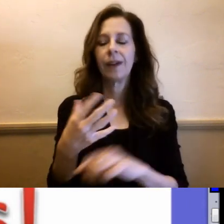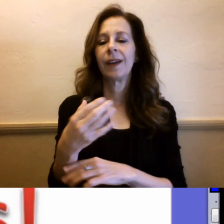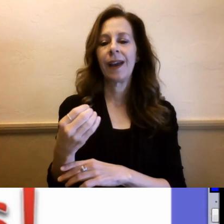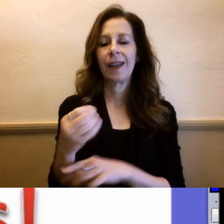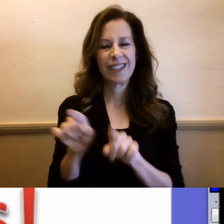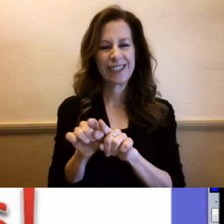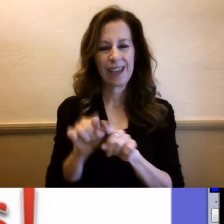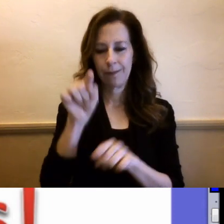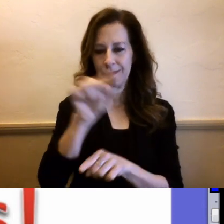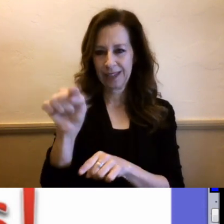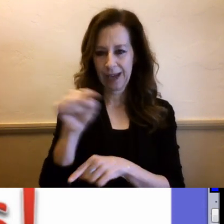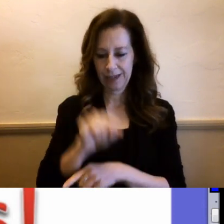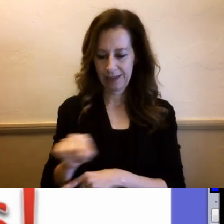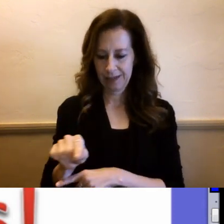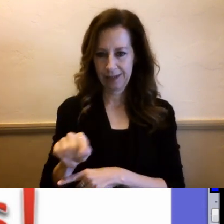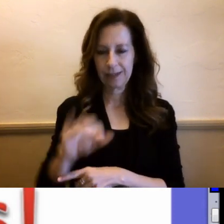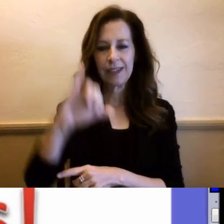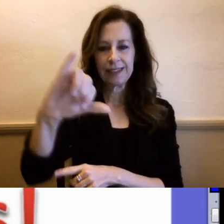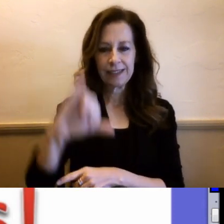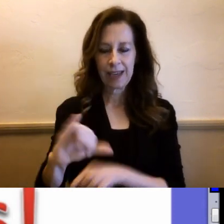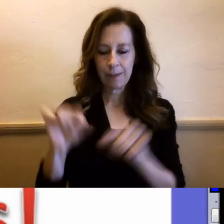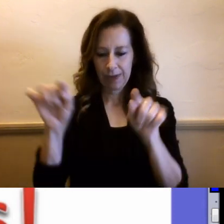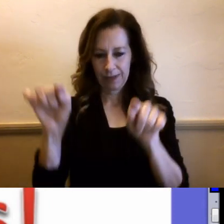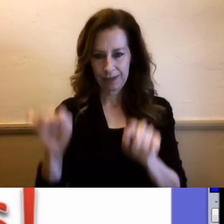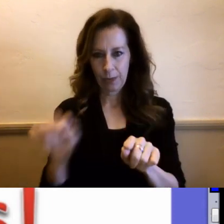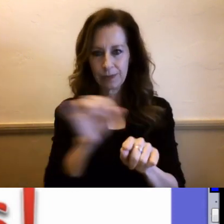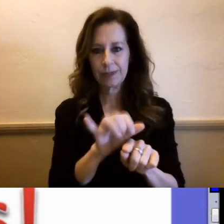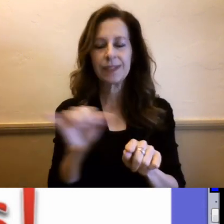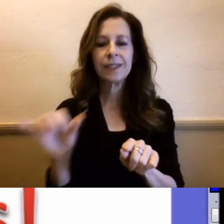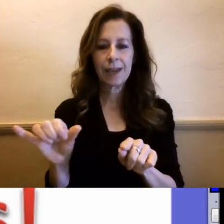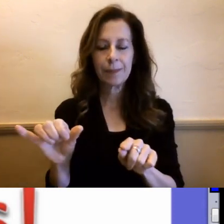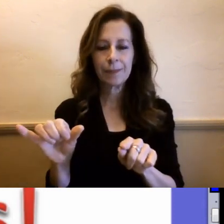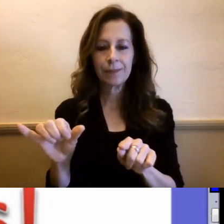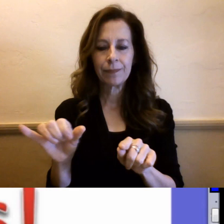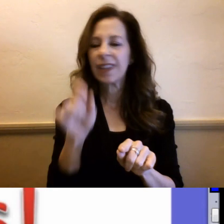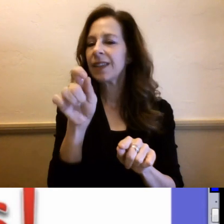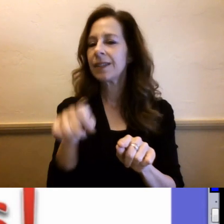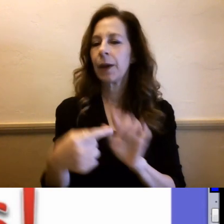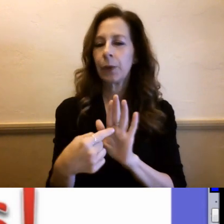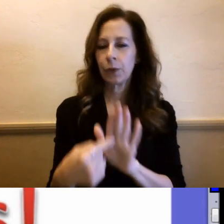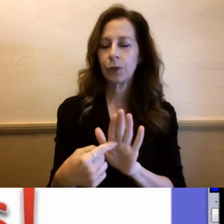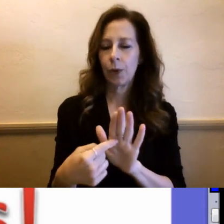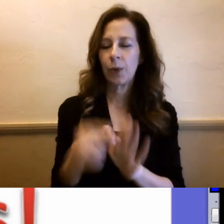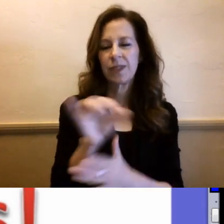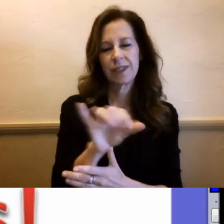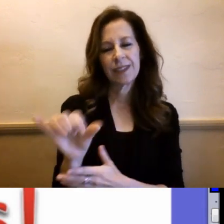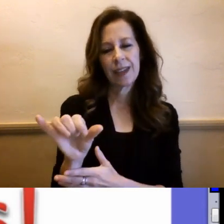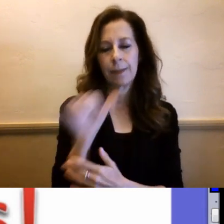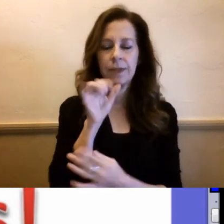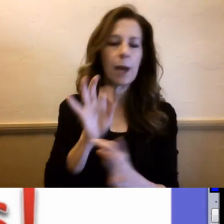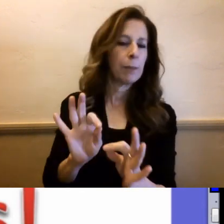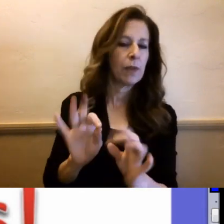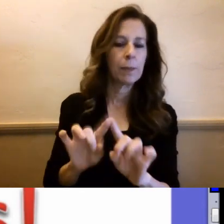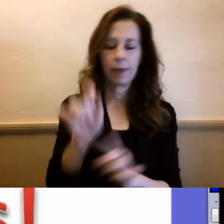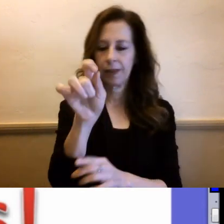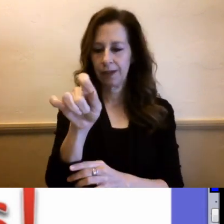the same side length. These little tally marks show that it is the same length, even though I didn't draw it to scale. It's not a perfect little square,